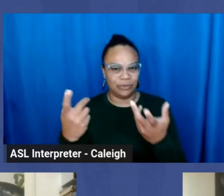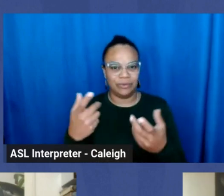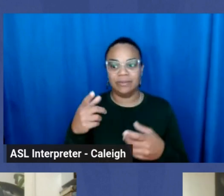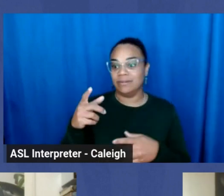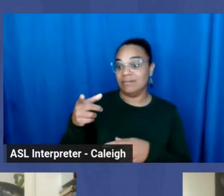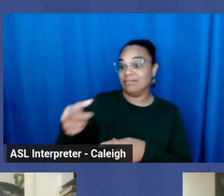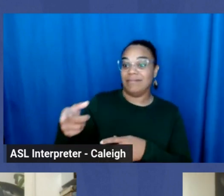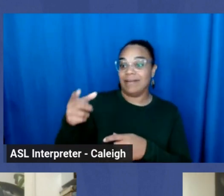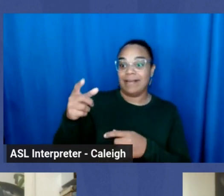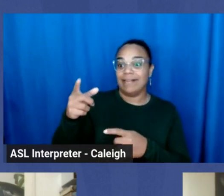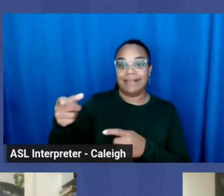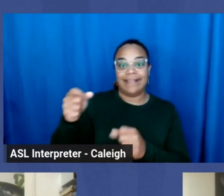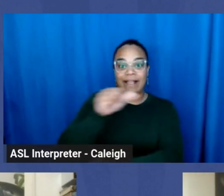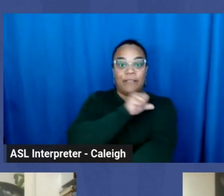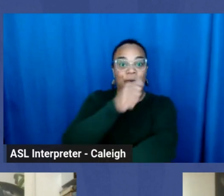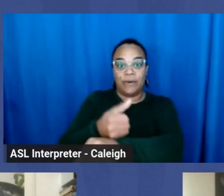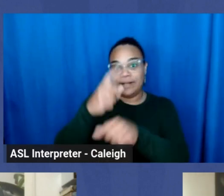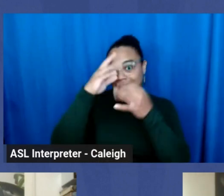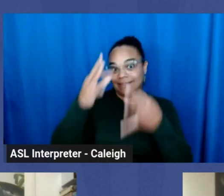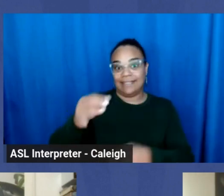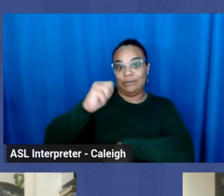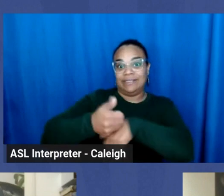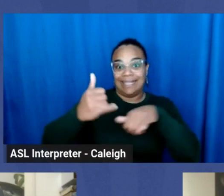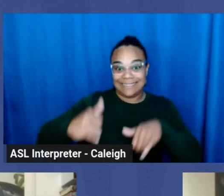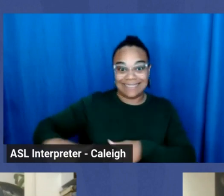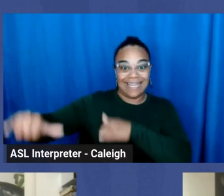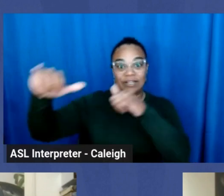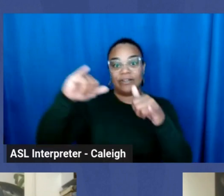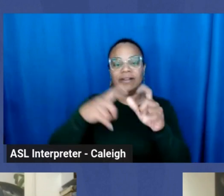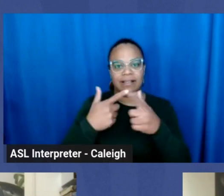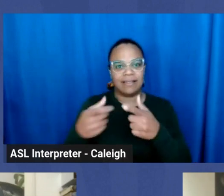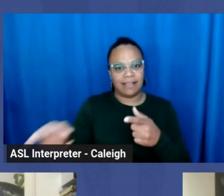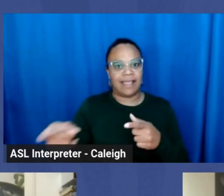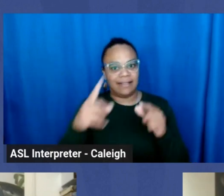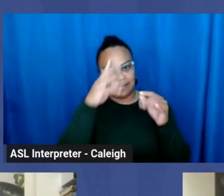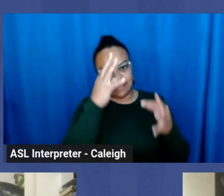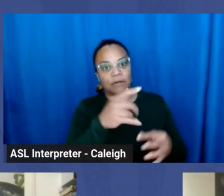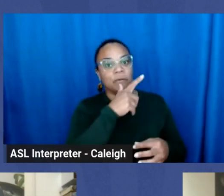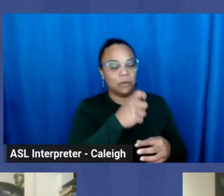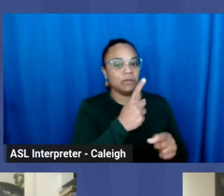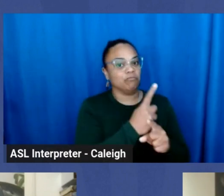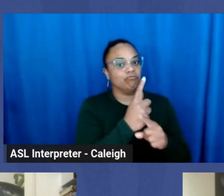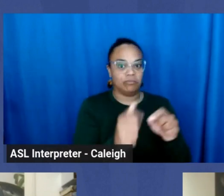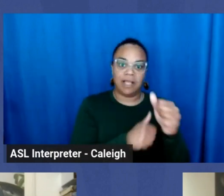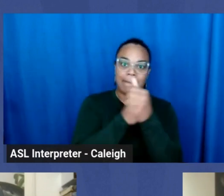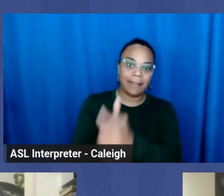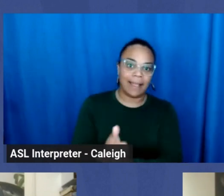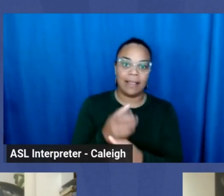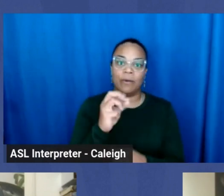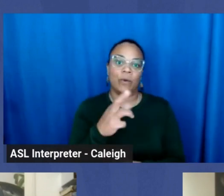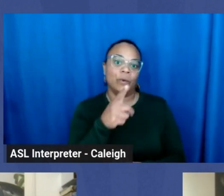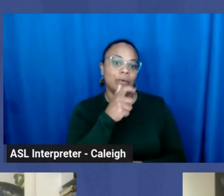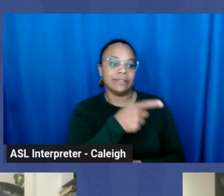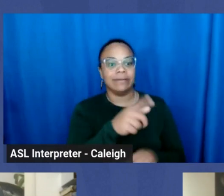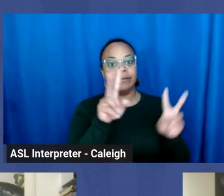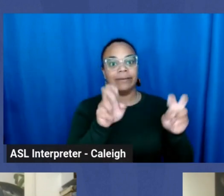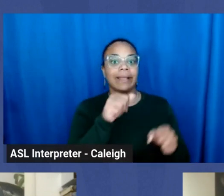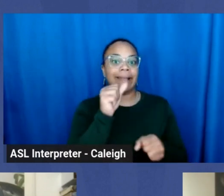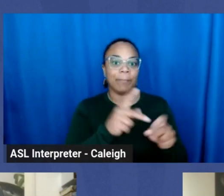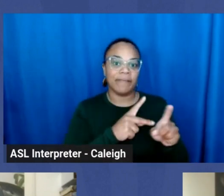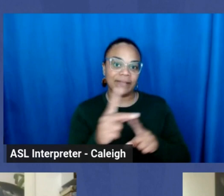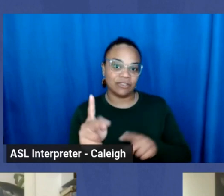the authority gets to pick and choose who's in compliance and who is deemed unprofessional. And